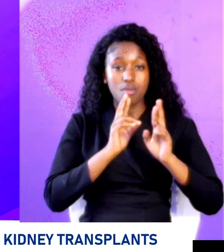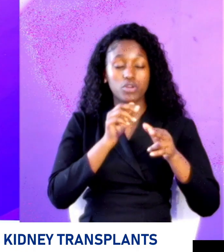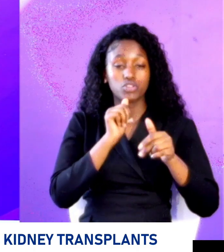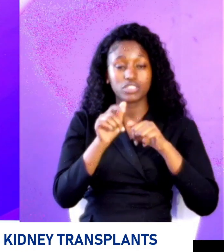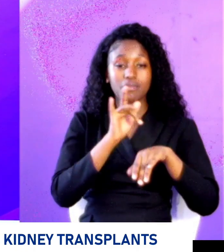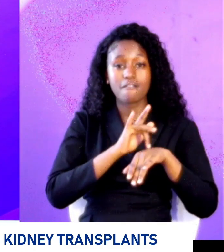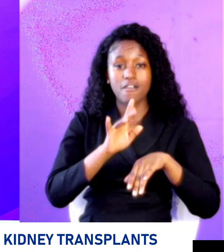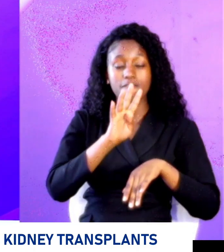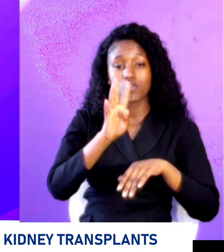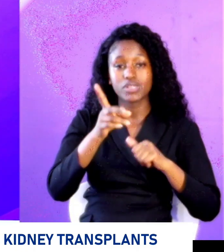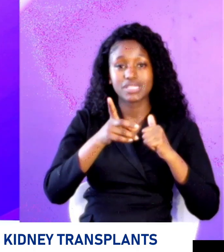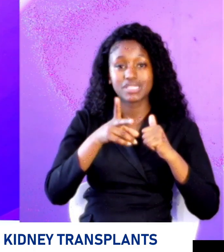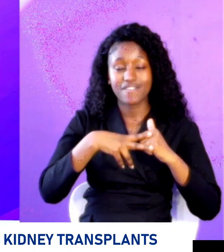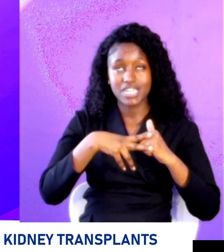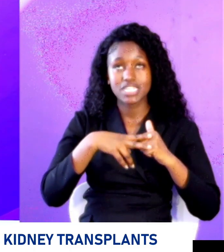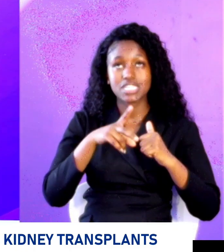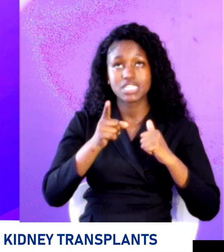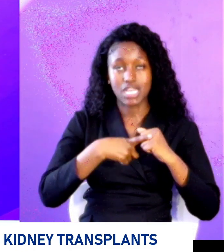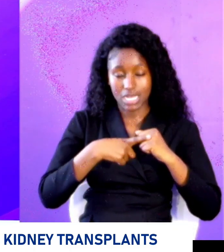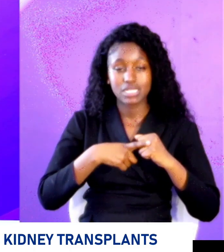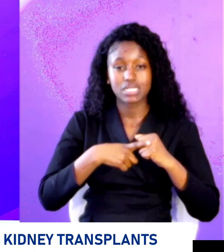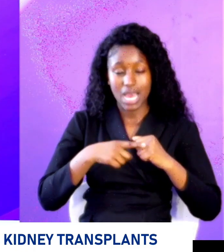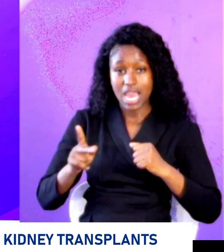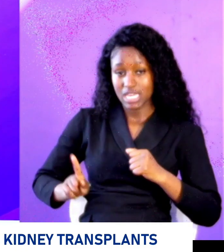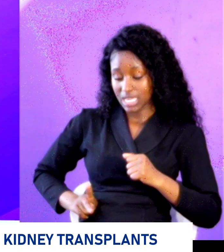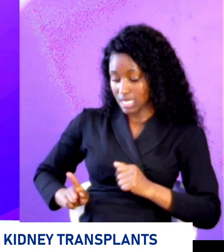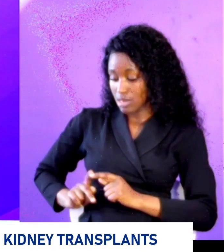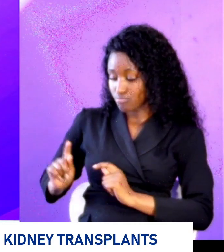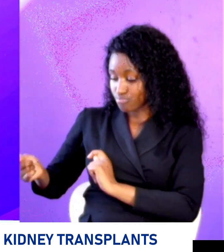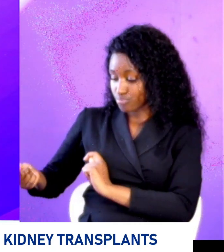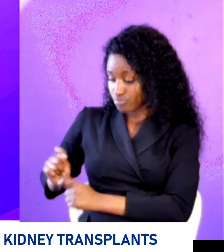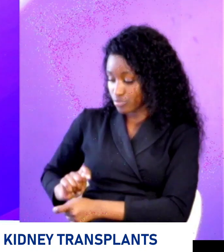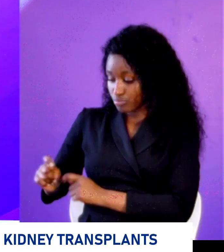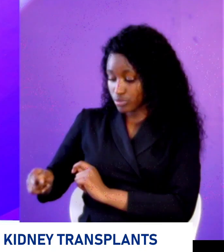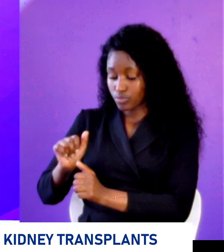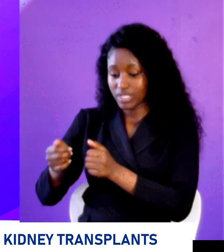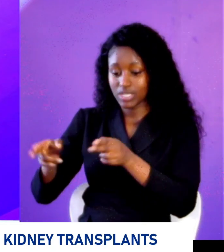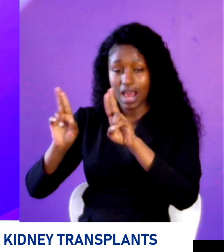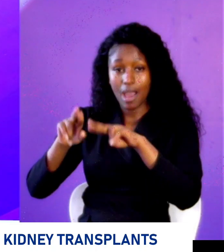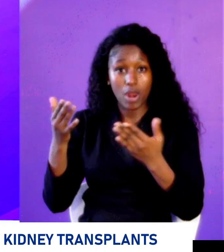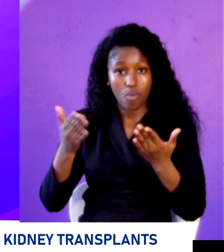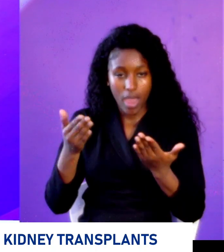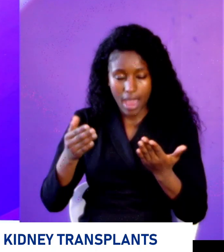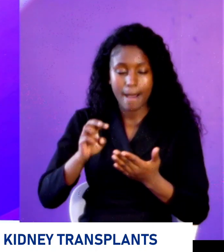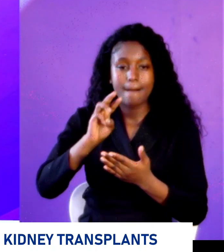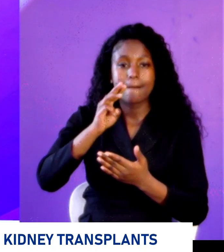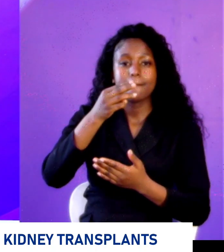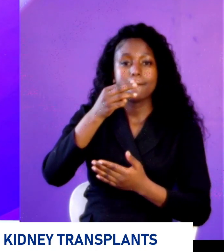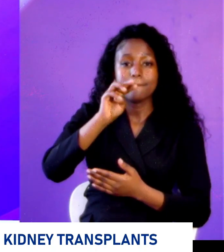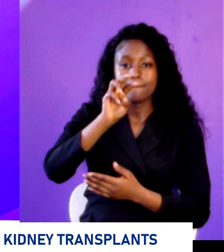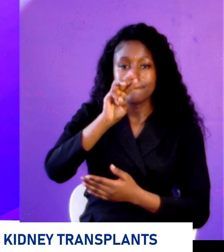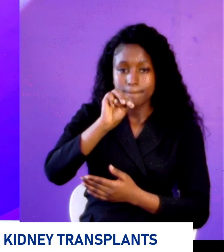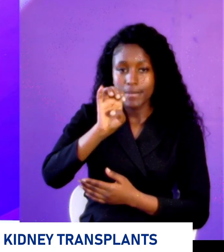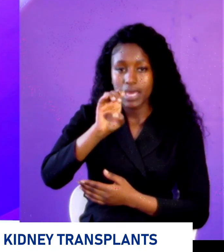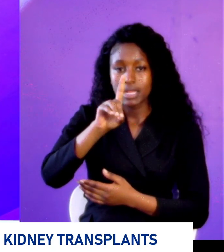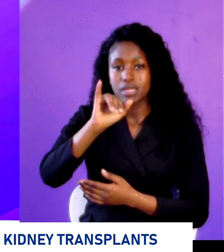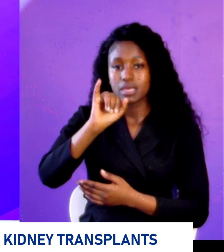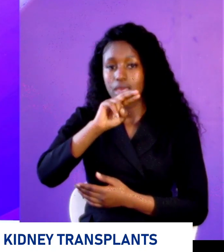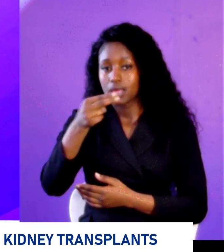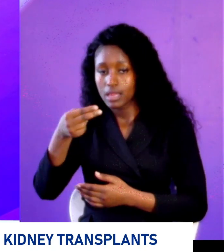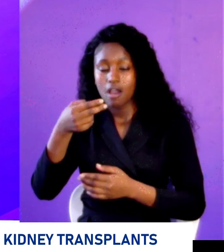476 kidney transplants conducted at Mid-Hill between the year 2018